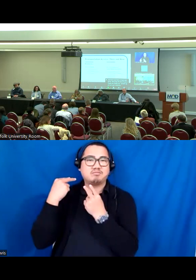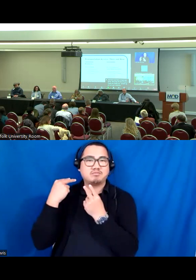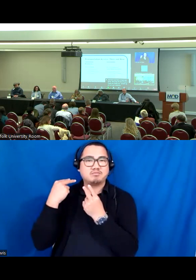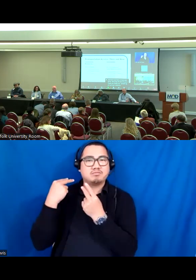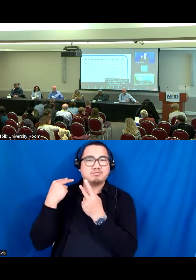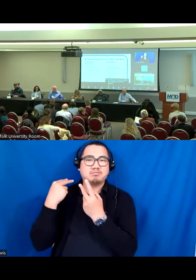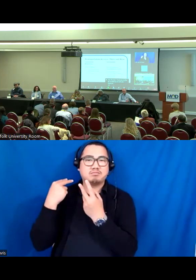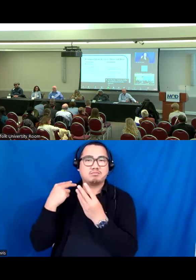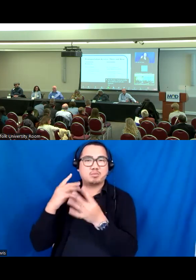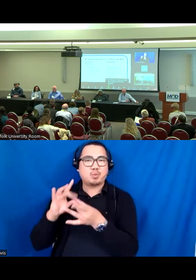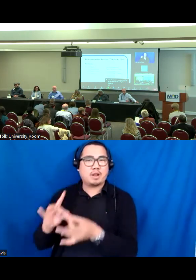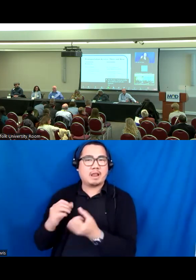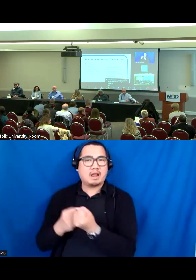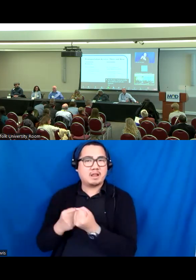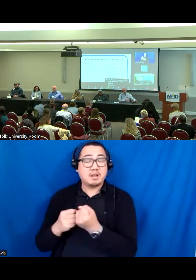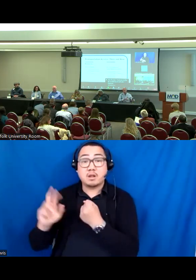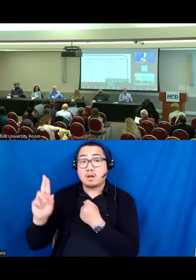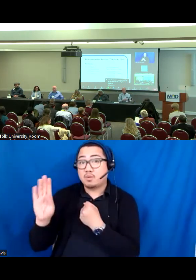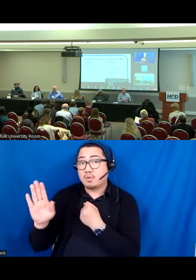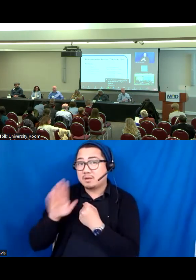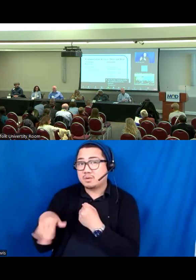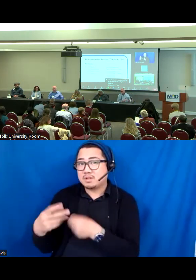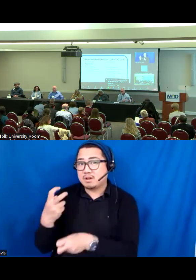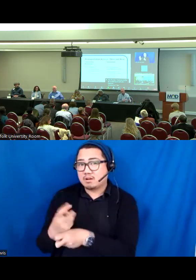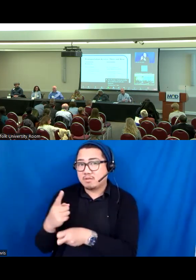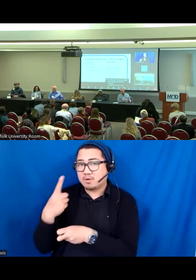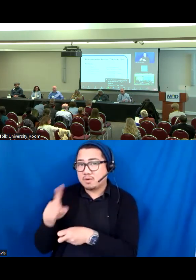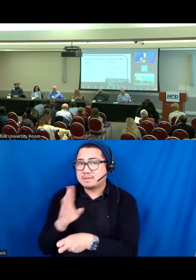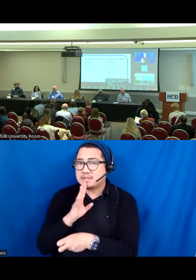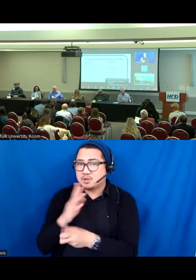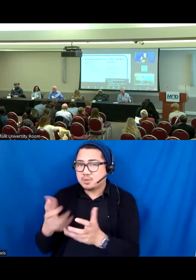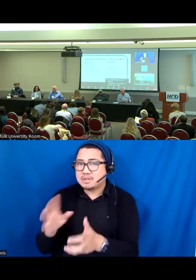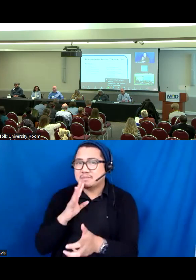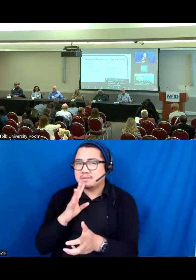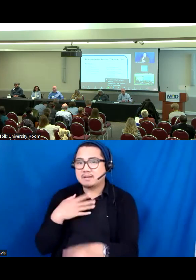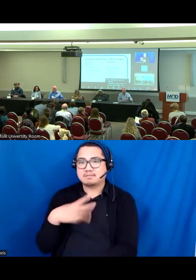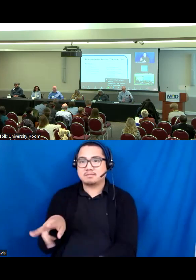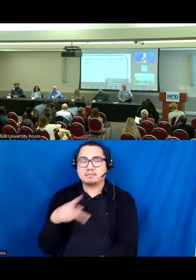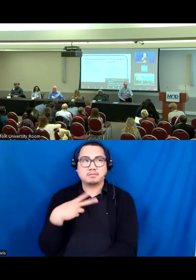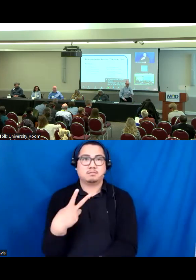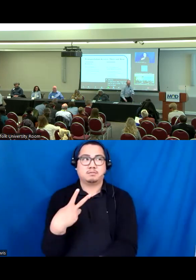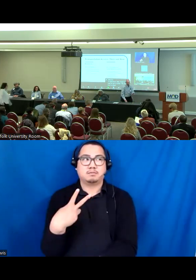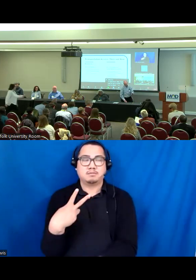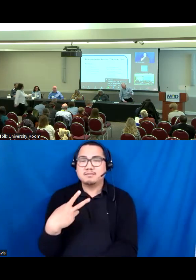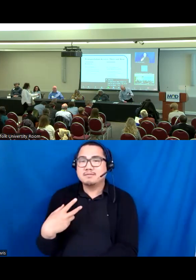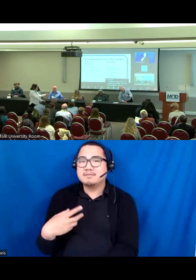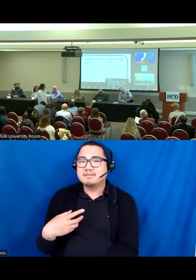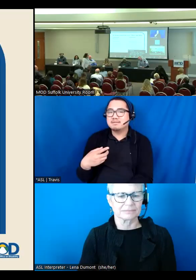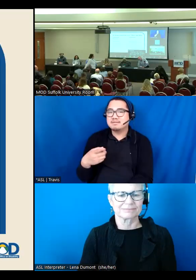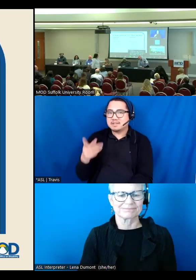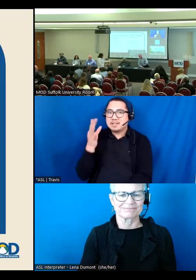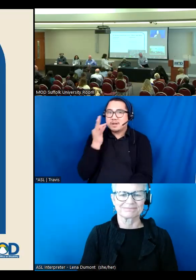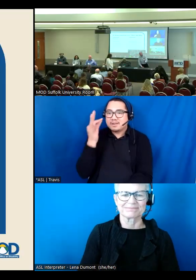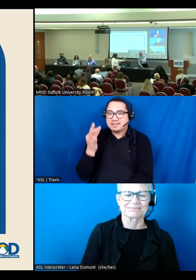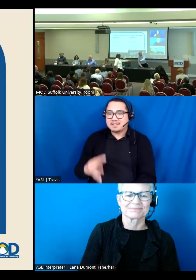advocacy? Rob, I know it's hard for you to speak. You don't want to speak. I can see it on your face, but as he's almost